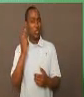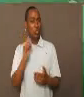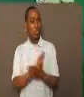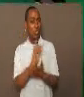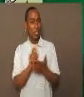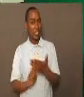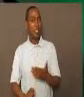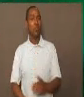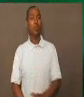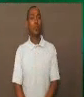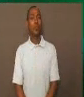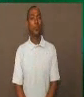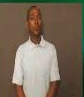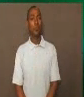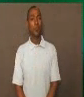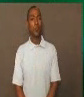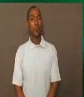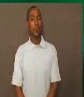paper.